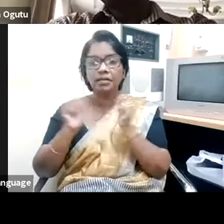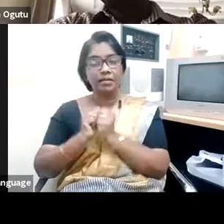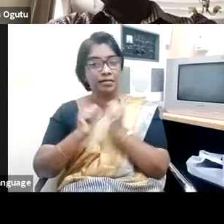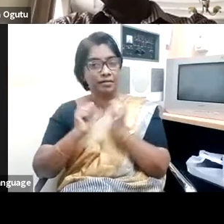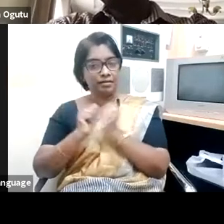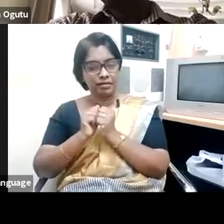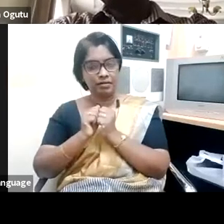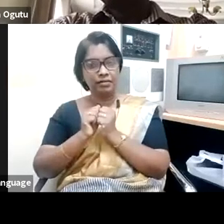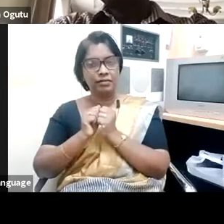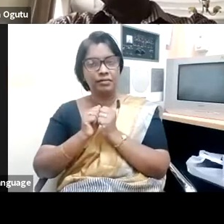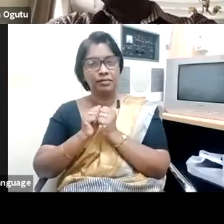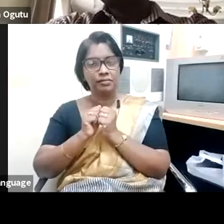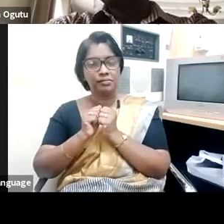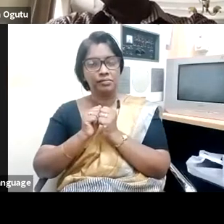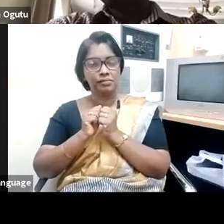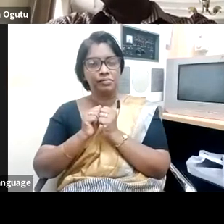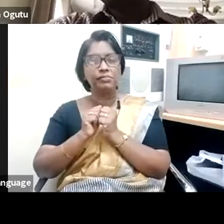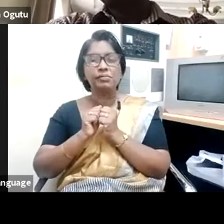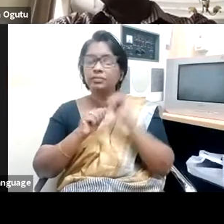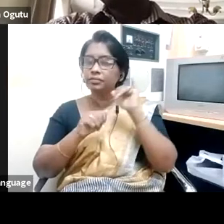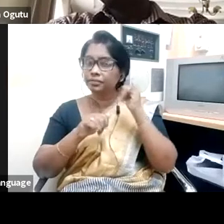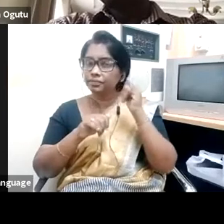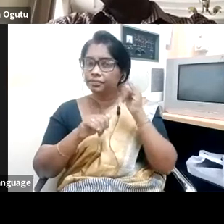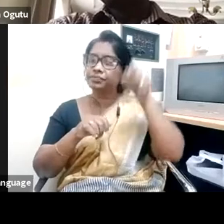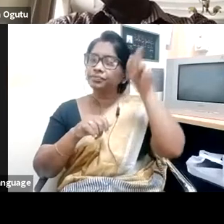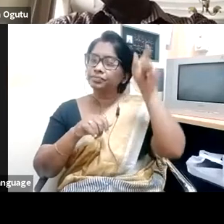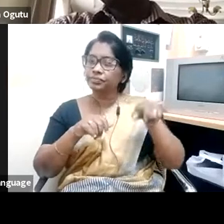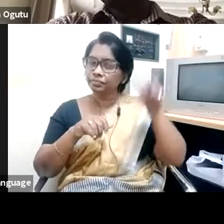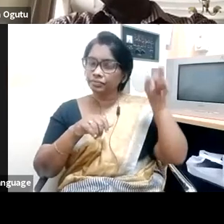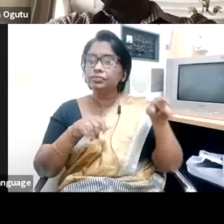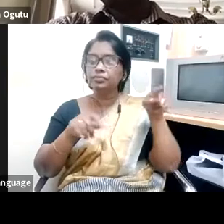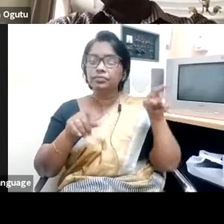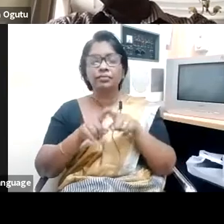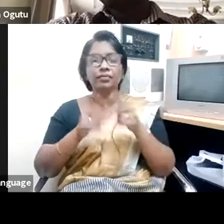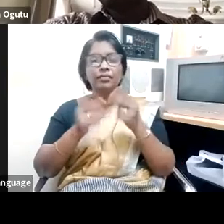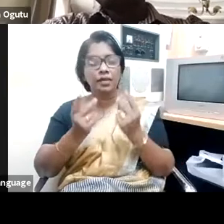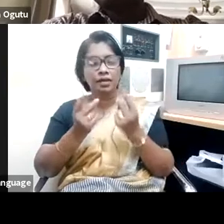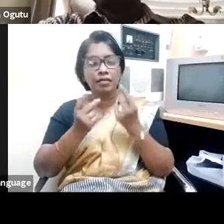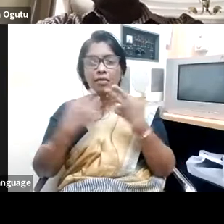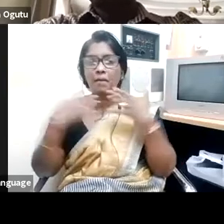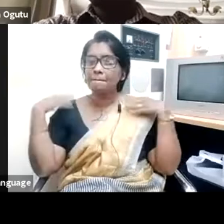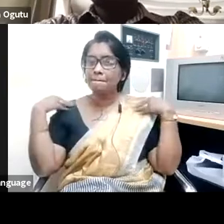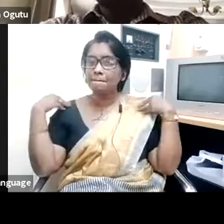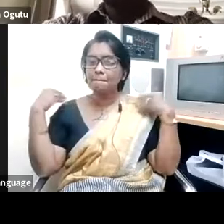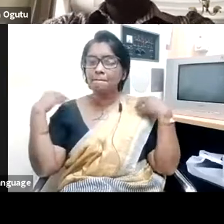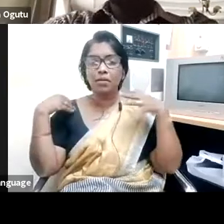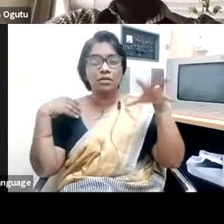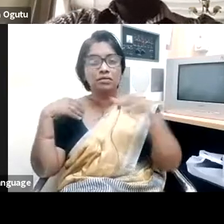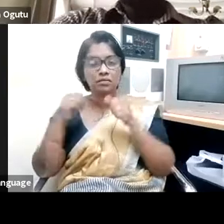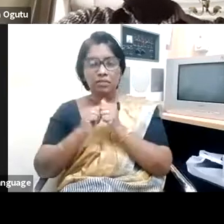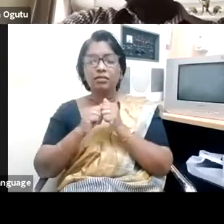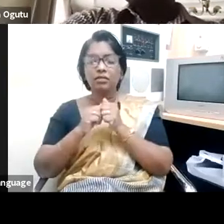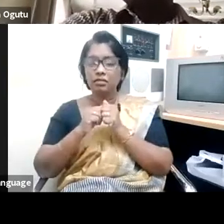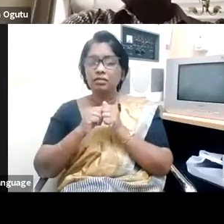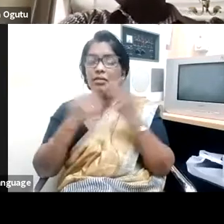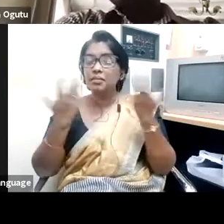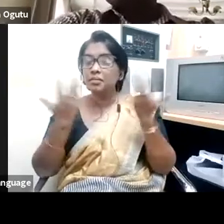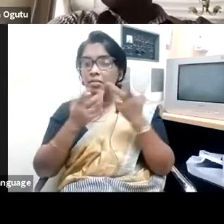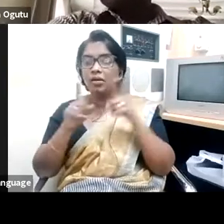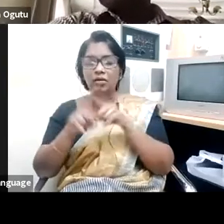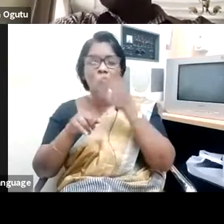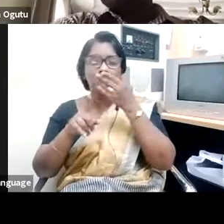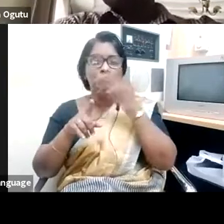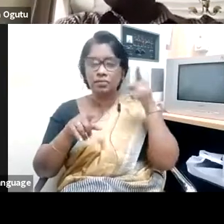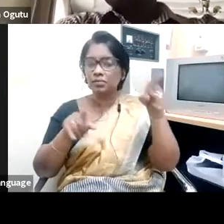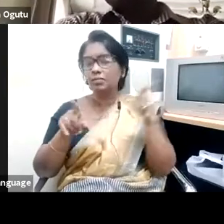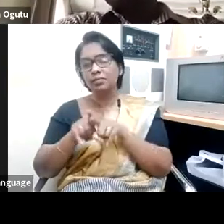be quick, fast, dirty, and easy, and get it out there, then you can't do it that way. So that has been the biggest